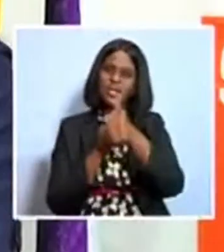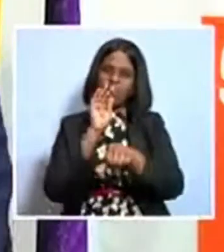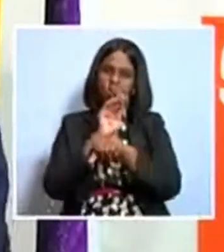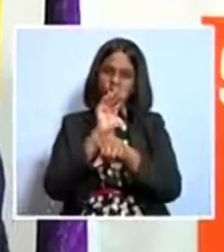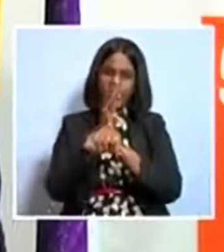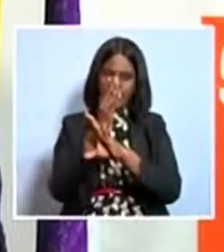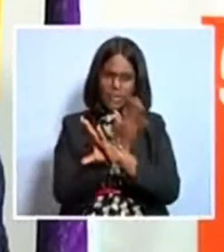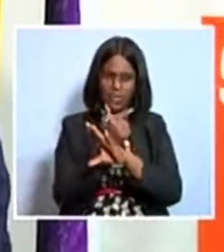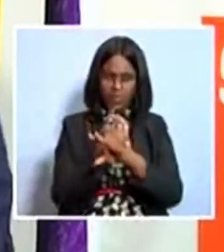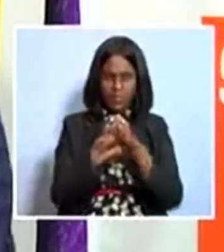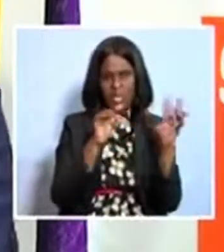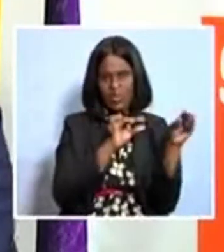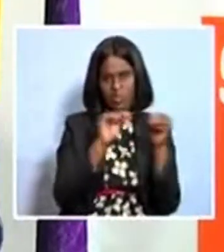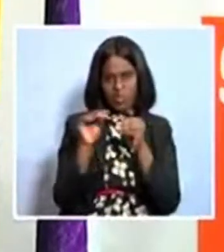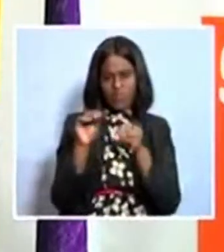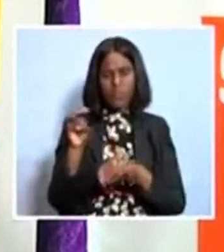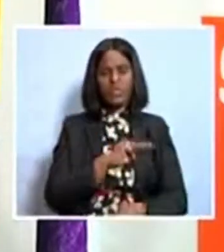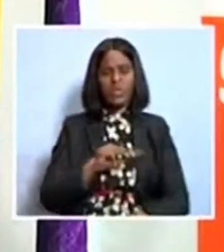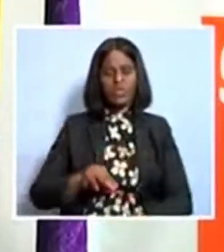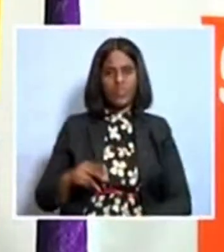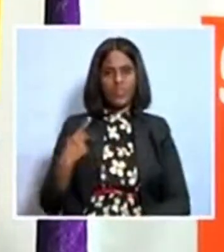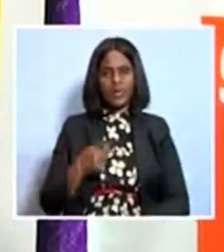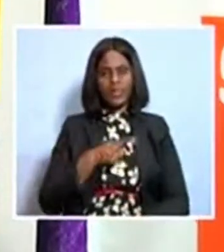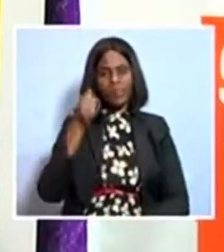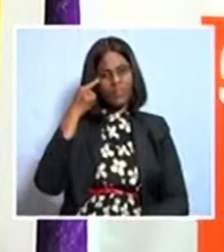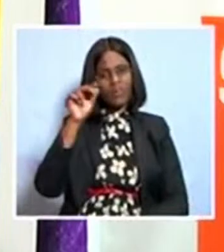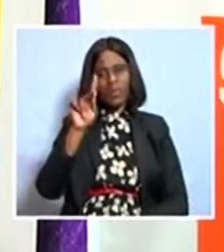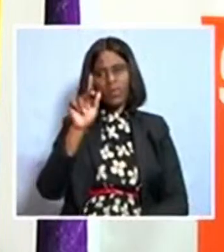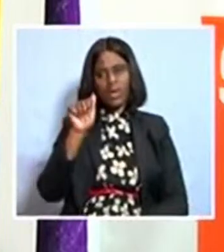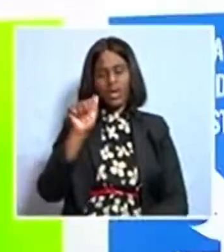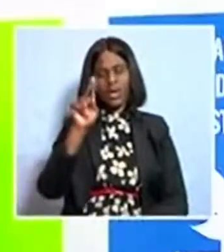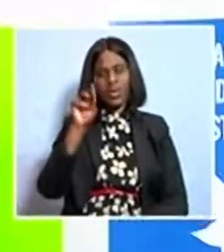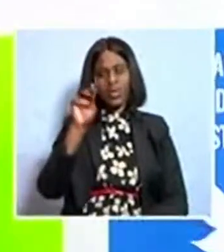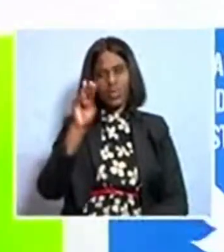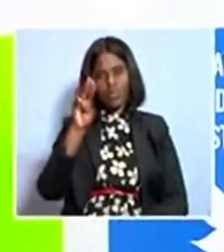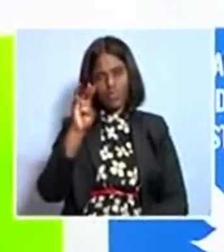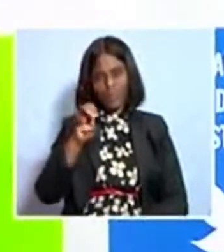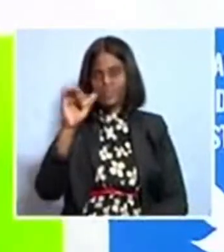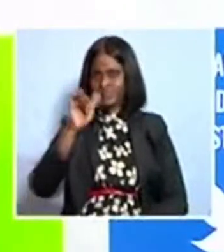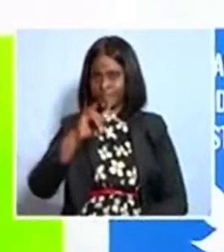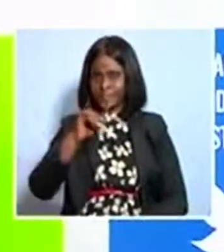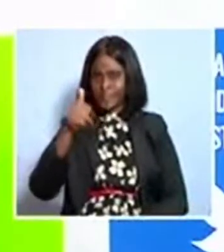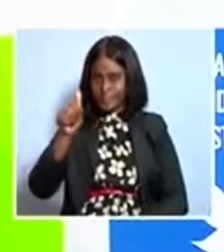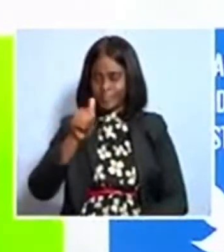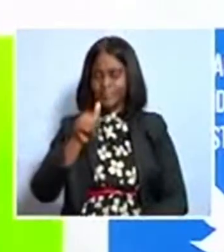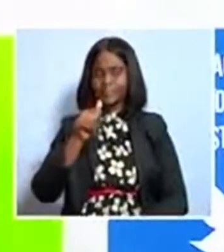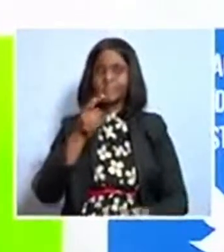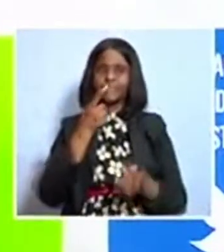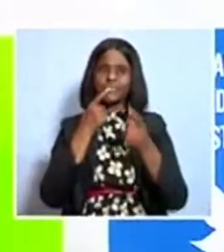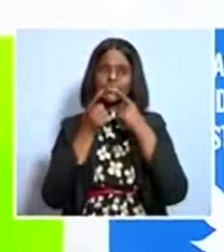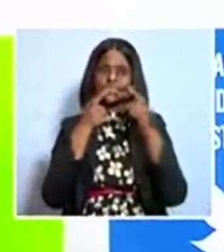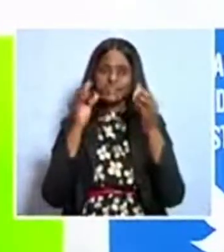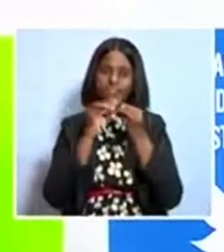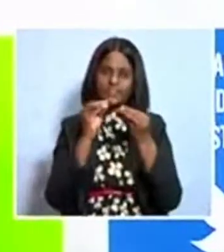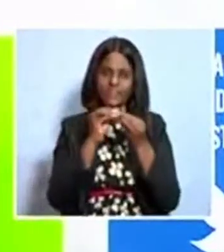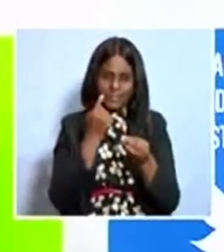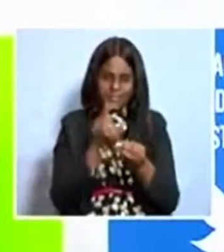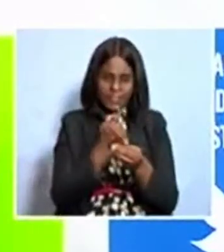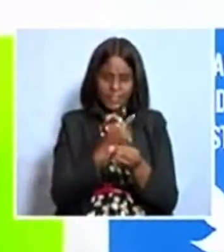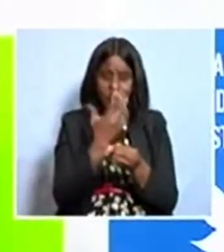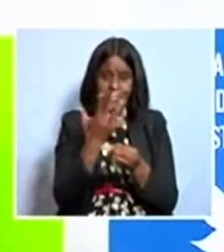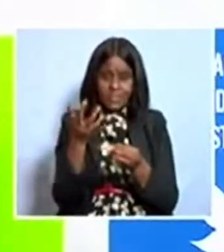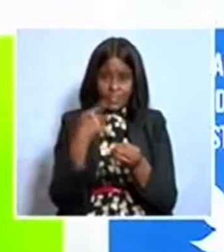move on to the Member of Parliament for Kaumbwe? Yeah, I think he's pretty much mentioned most of it. The only thing that I'll